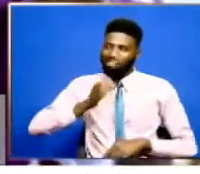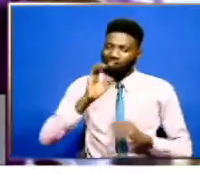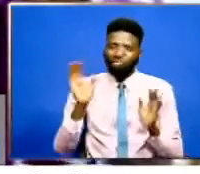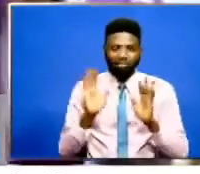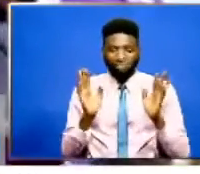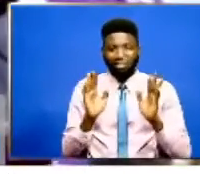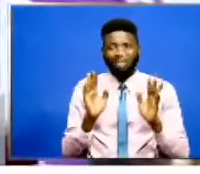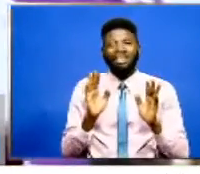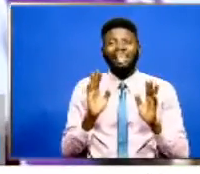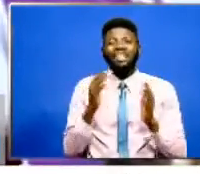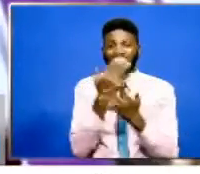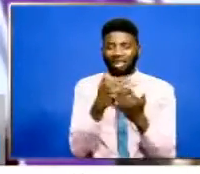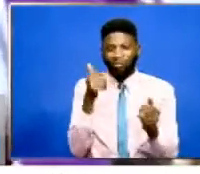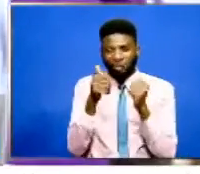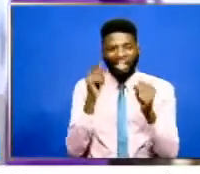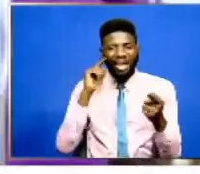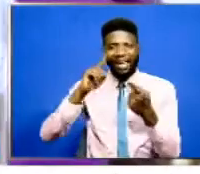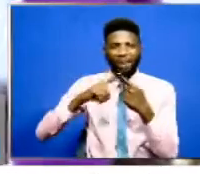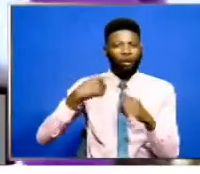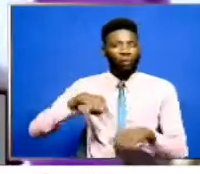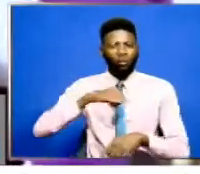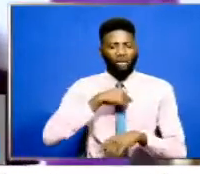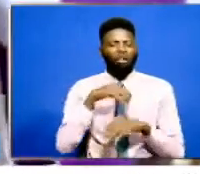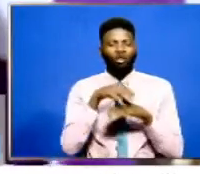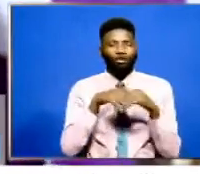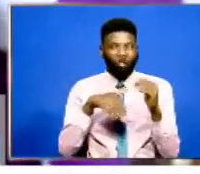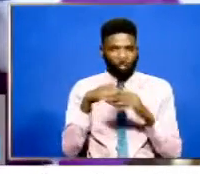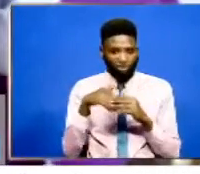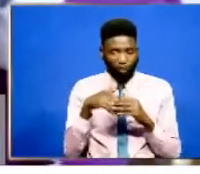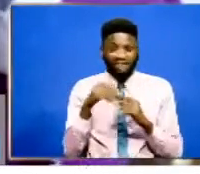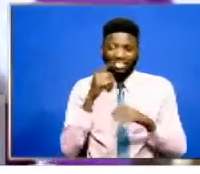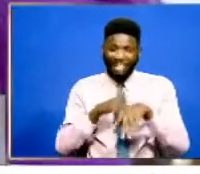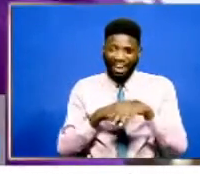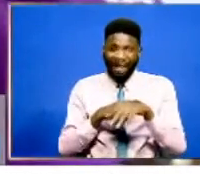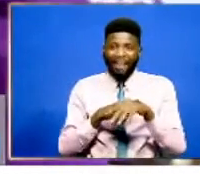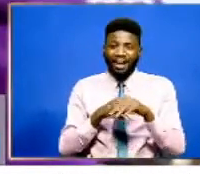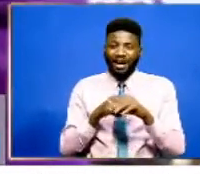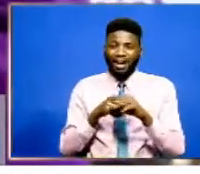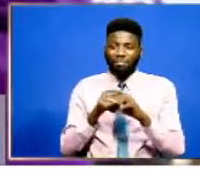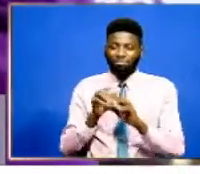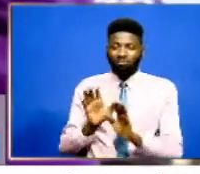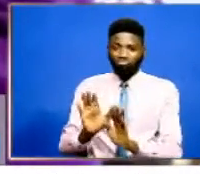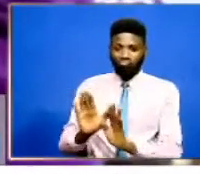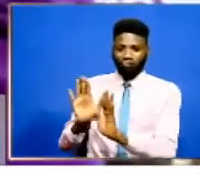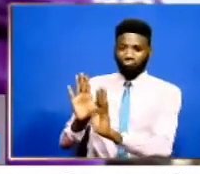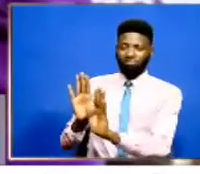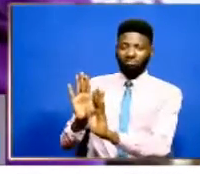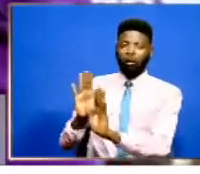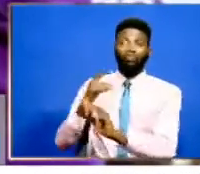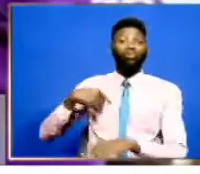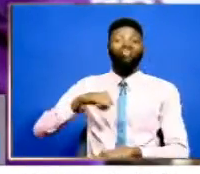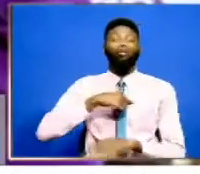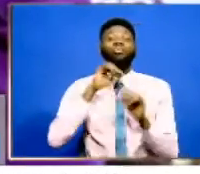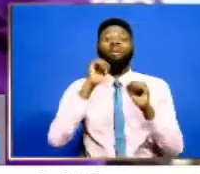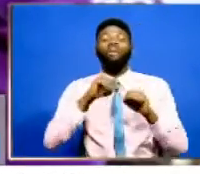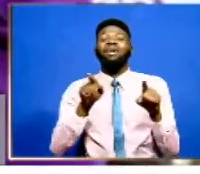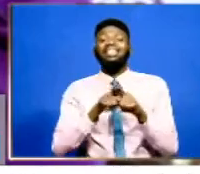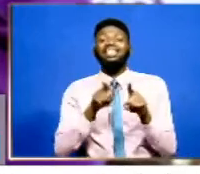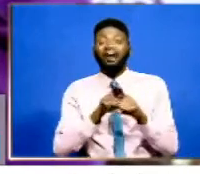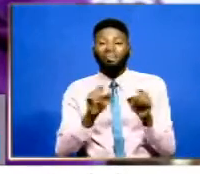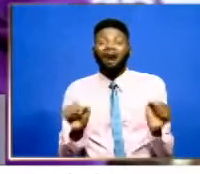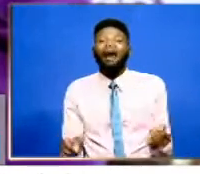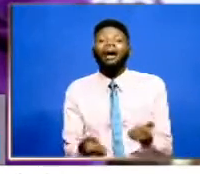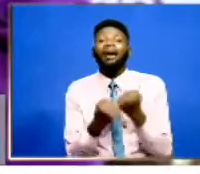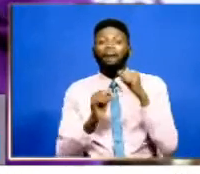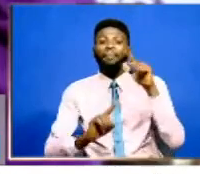and pleasure, we may be able to go into a notch higher and say no to the bodily